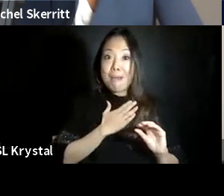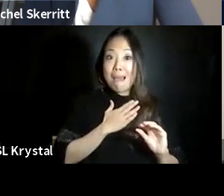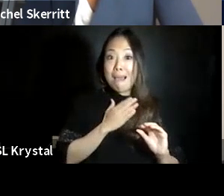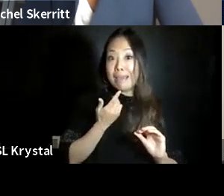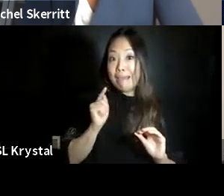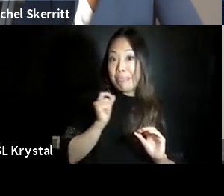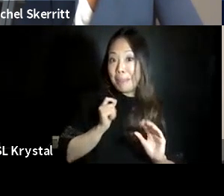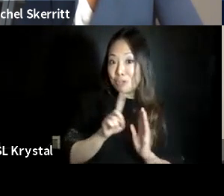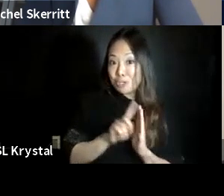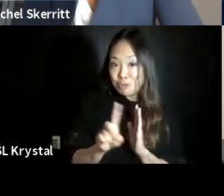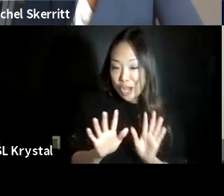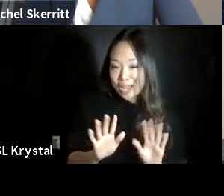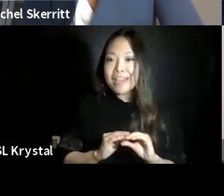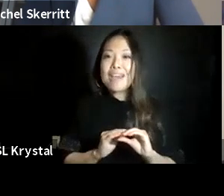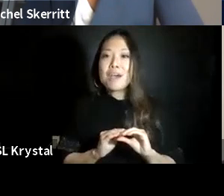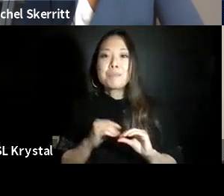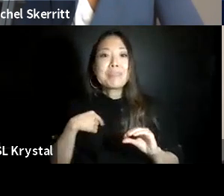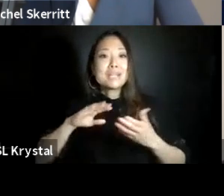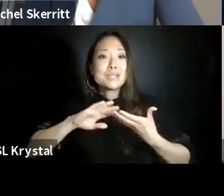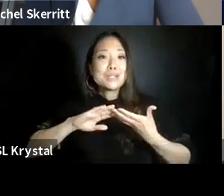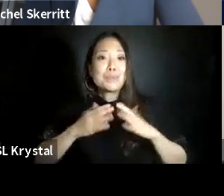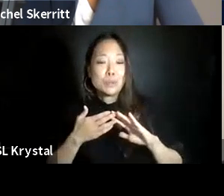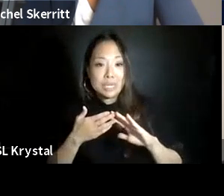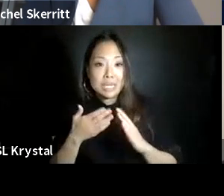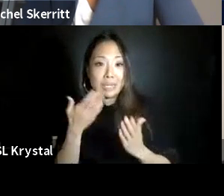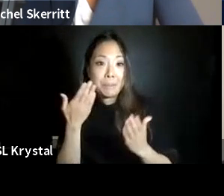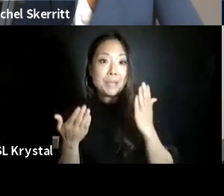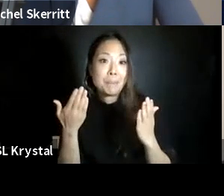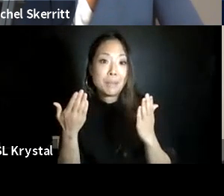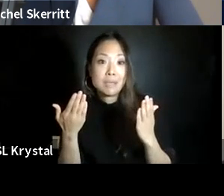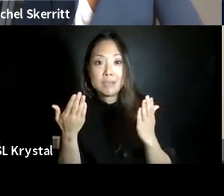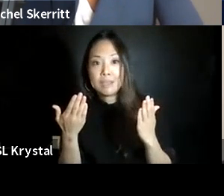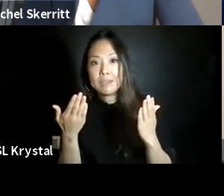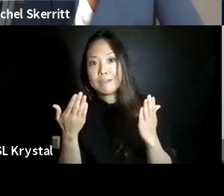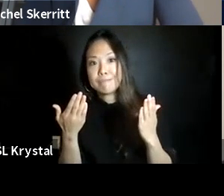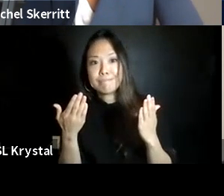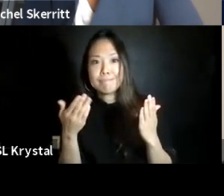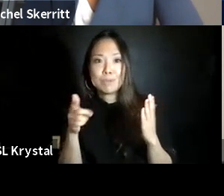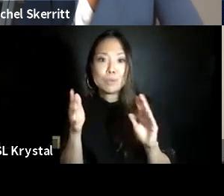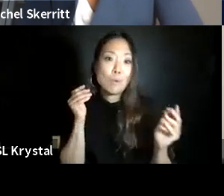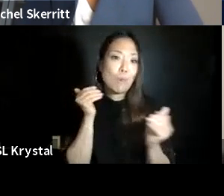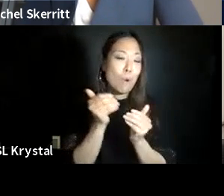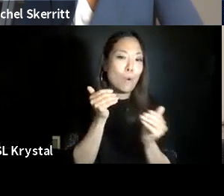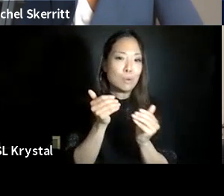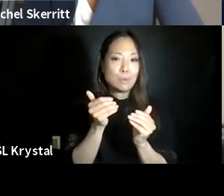the community, and maybe those of you who are closest to it could help articulate